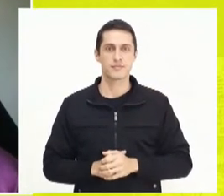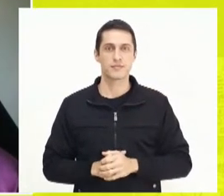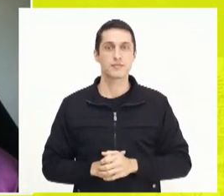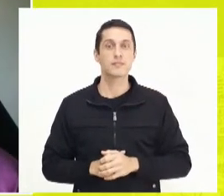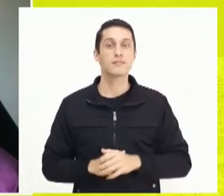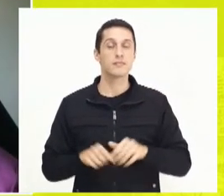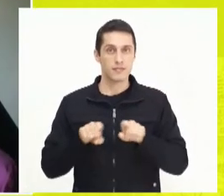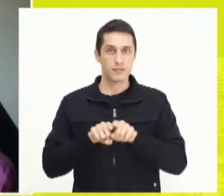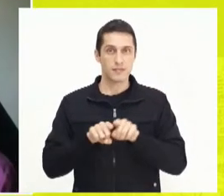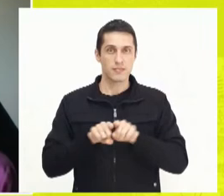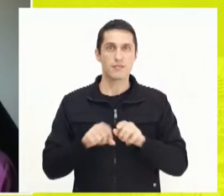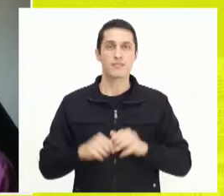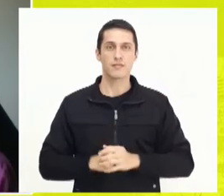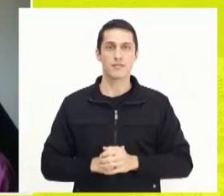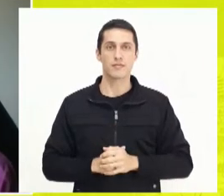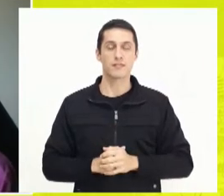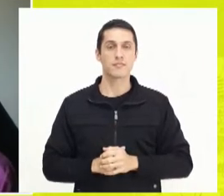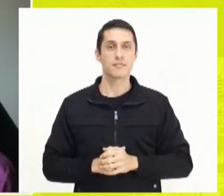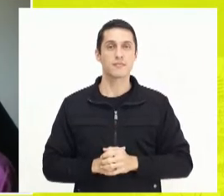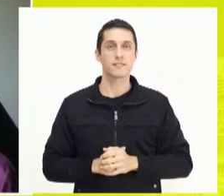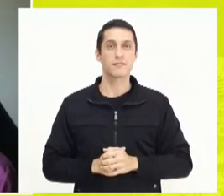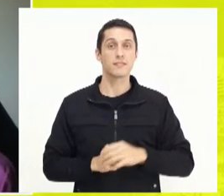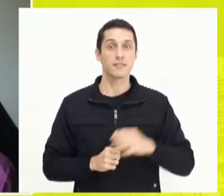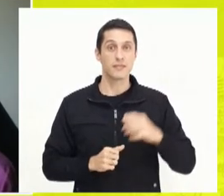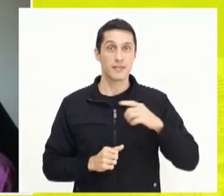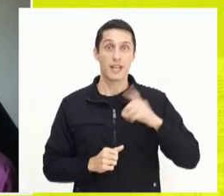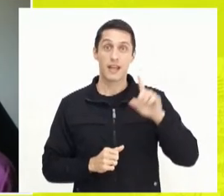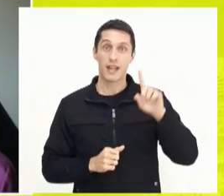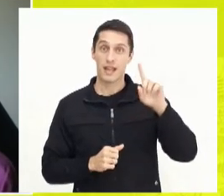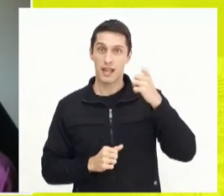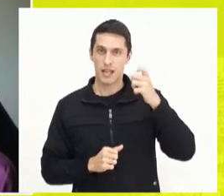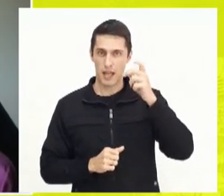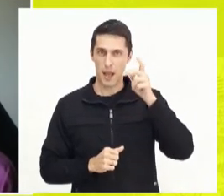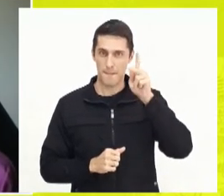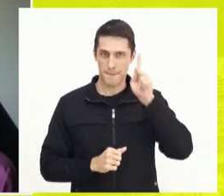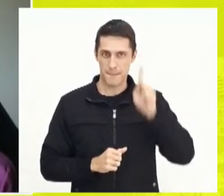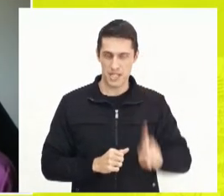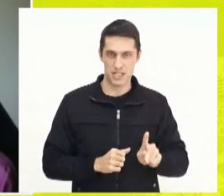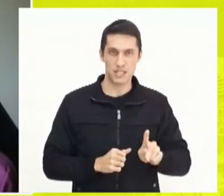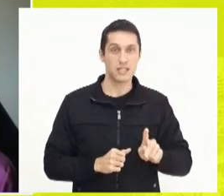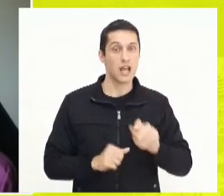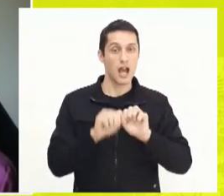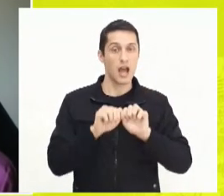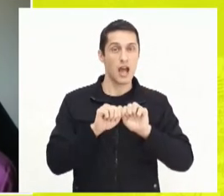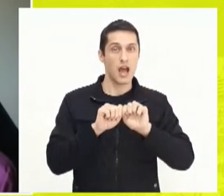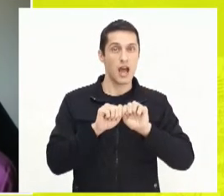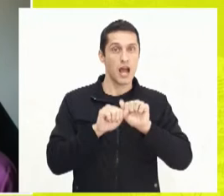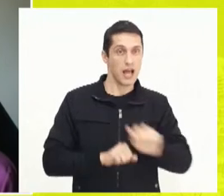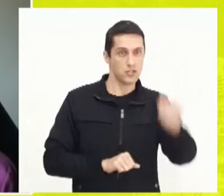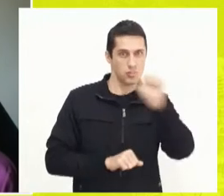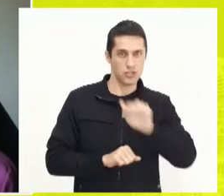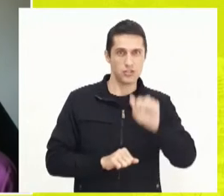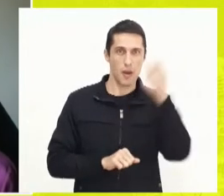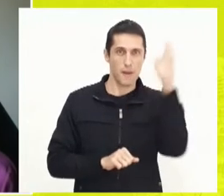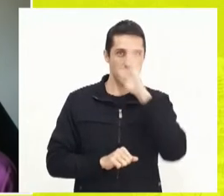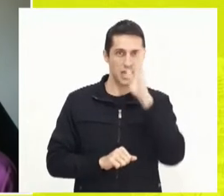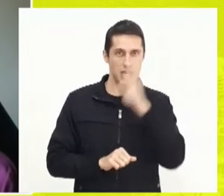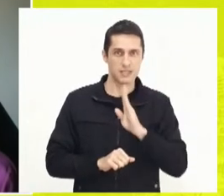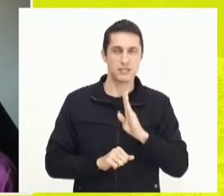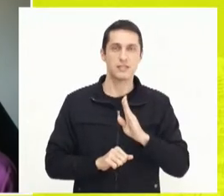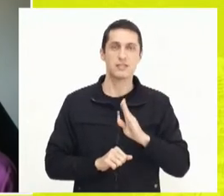of the barcelona university and she is the ex-president of the scientific